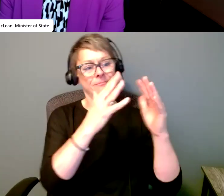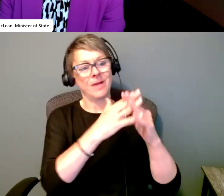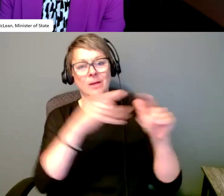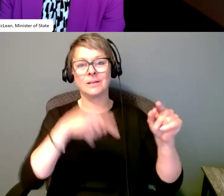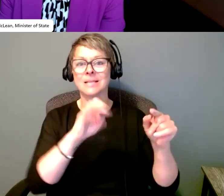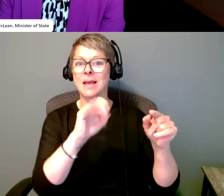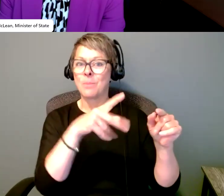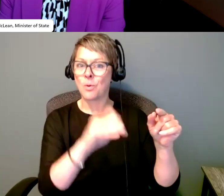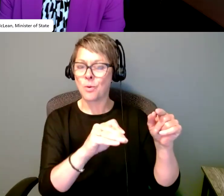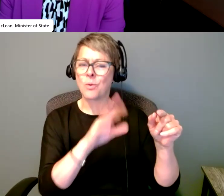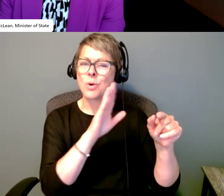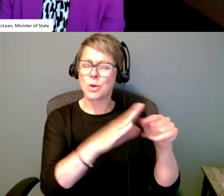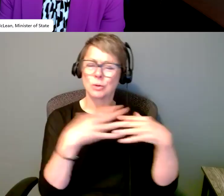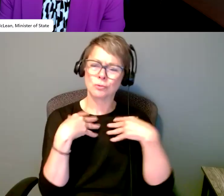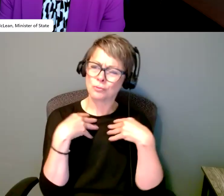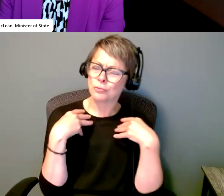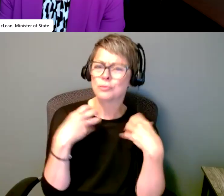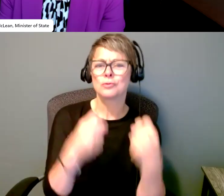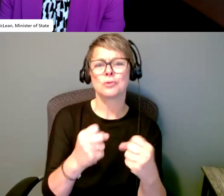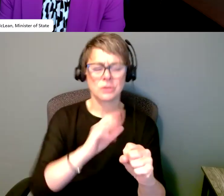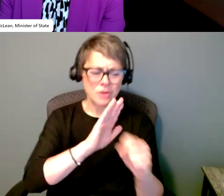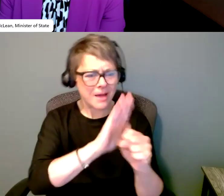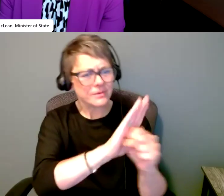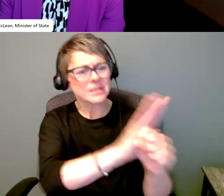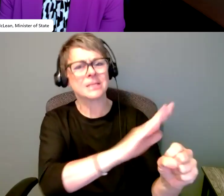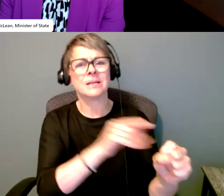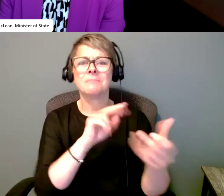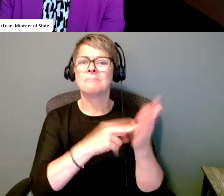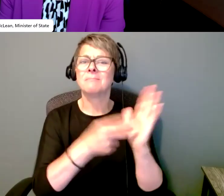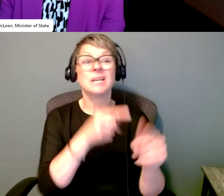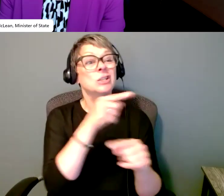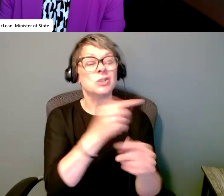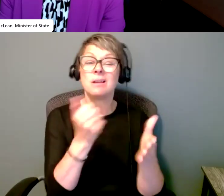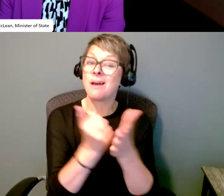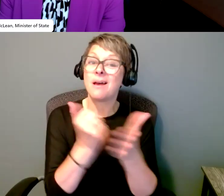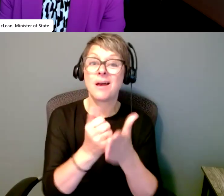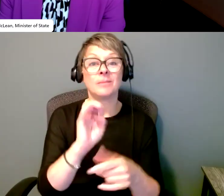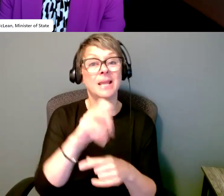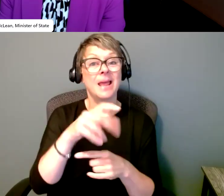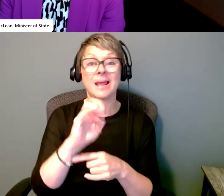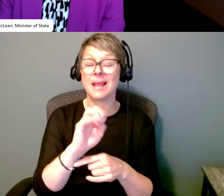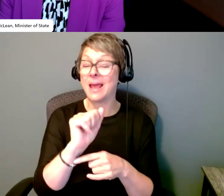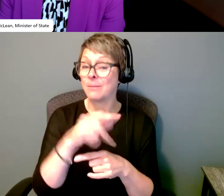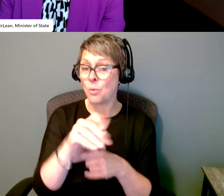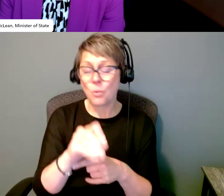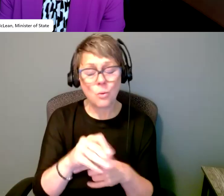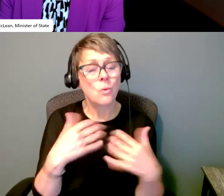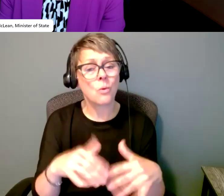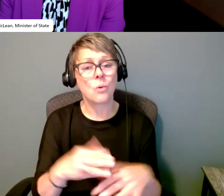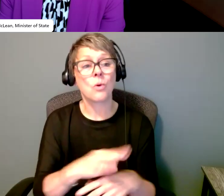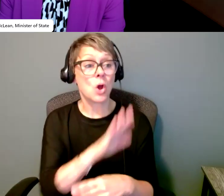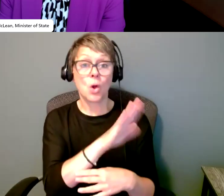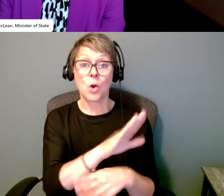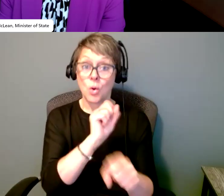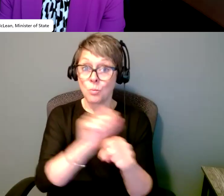courage, and unwavering advocacy helped shape the elder abuse prevention movement globally. Her determination challenged